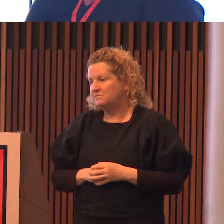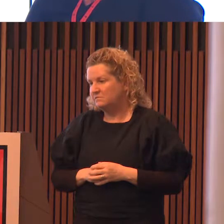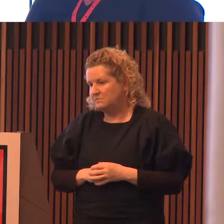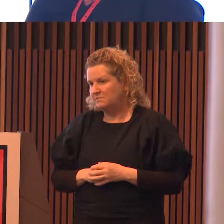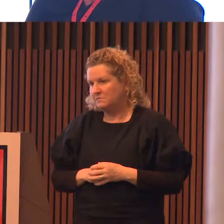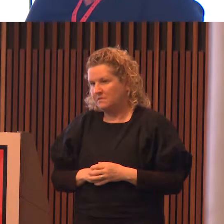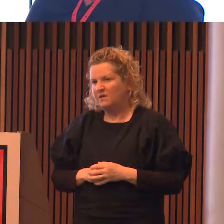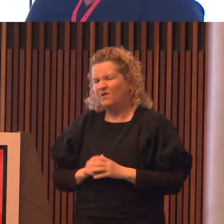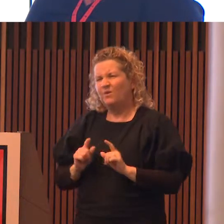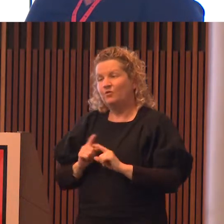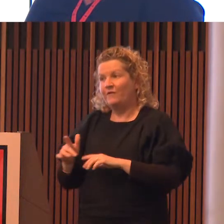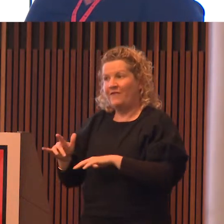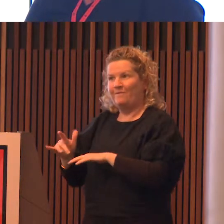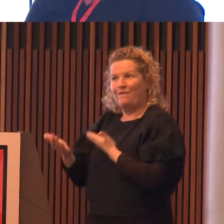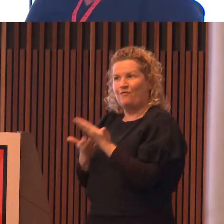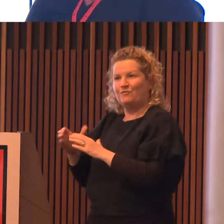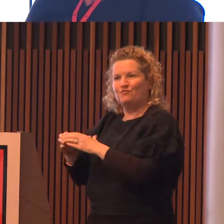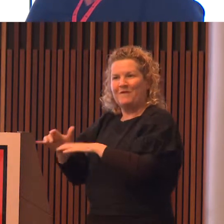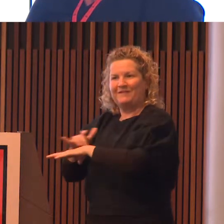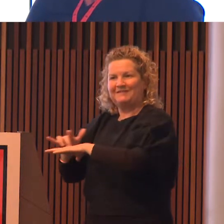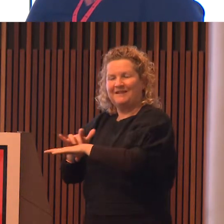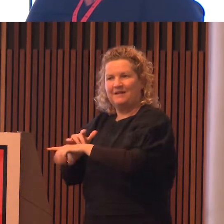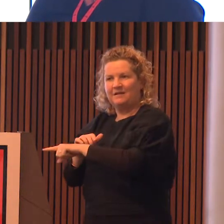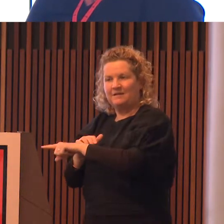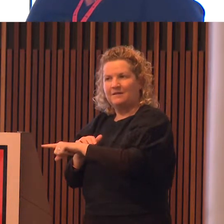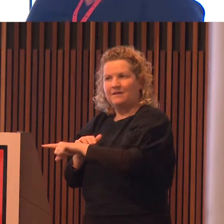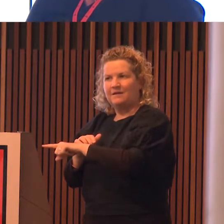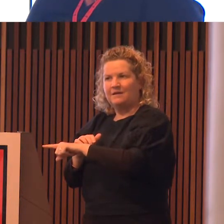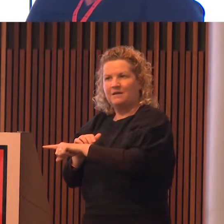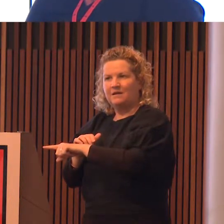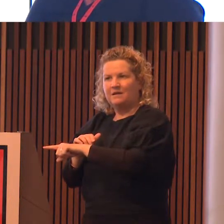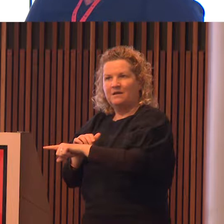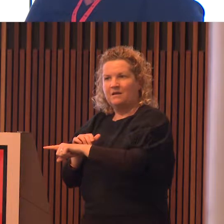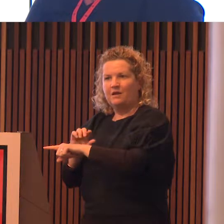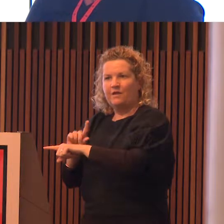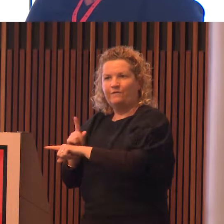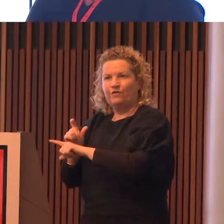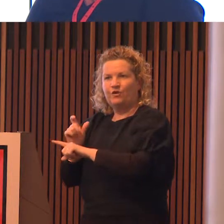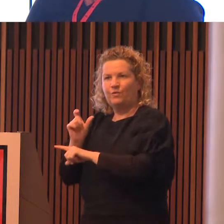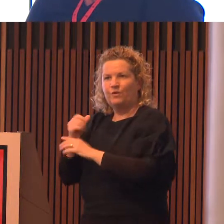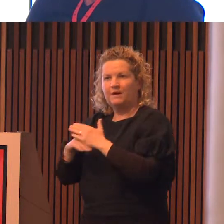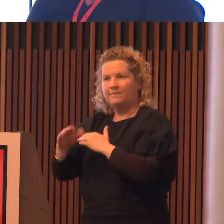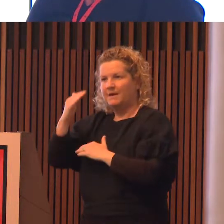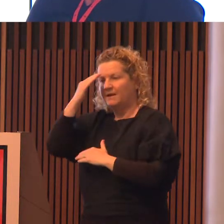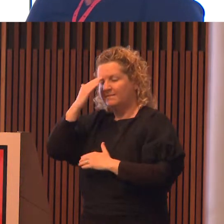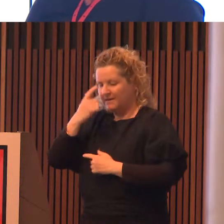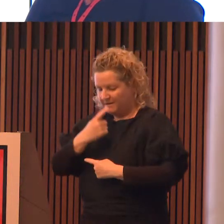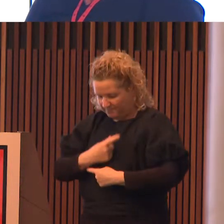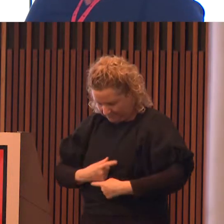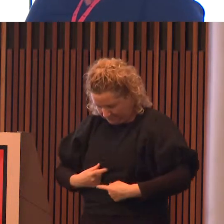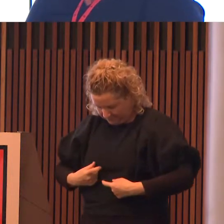theatre group earlier. The first word in my mind was frustration, actually, and I was going to put my hand up, but I didn't